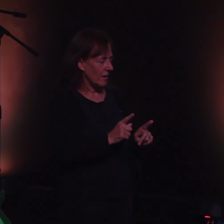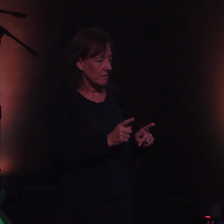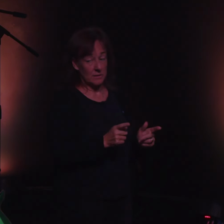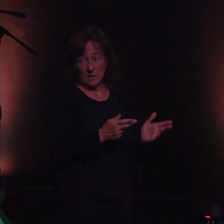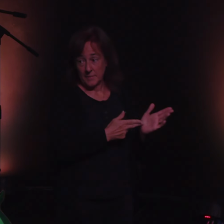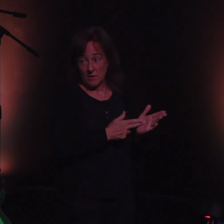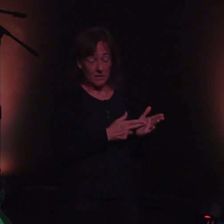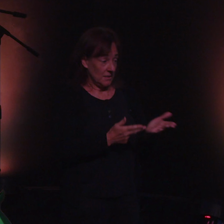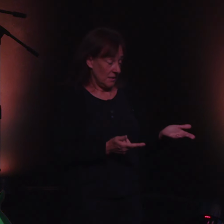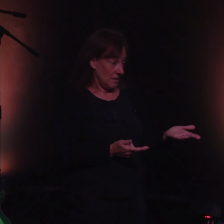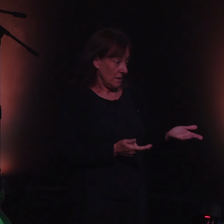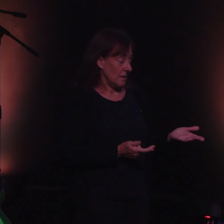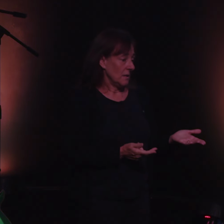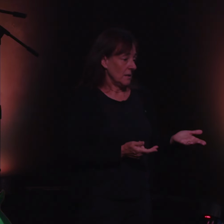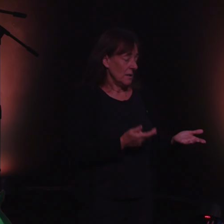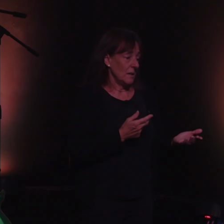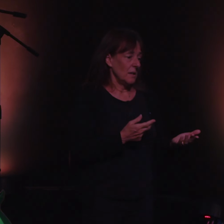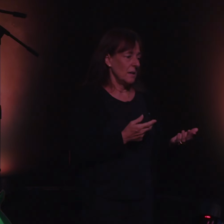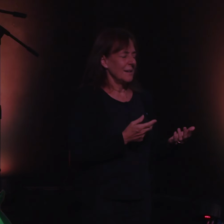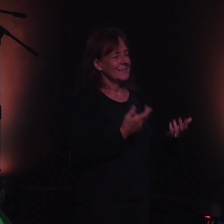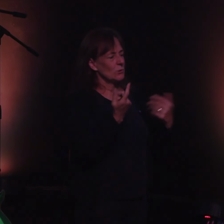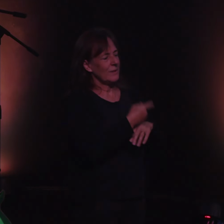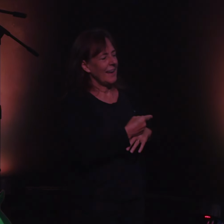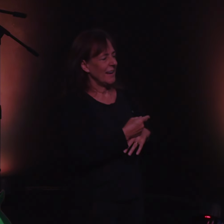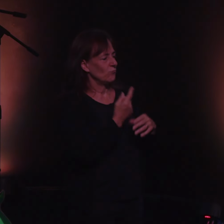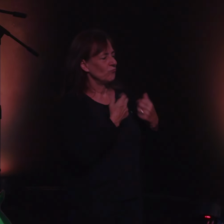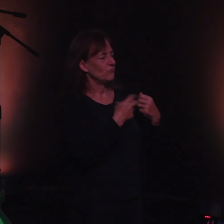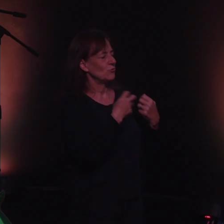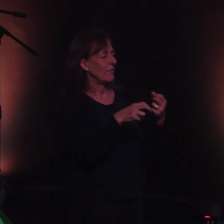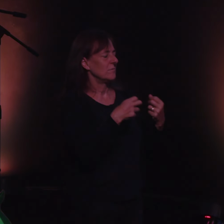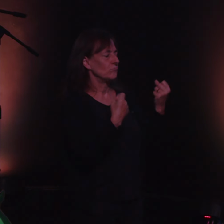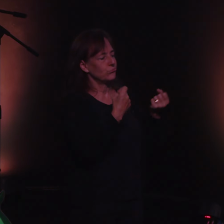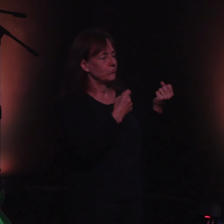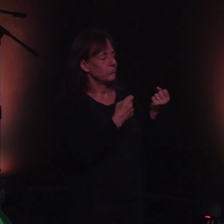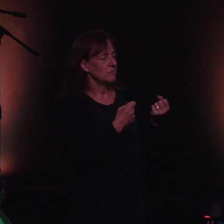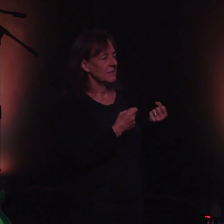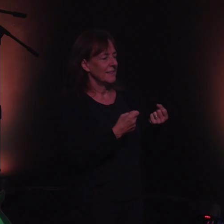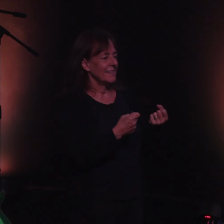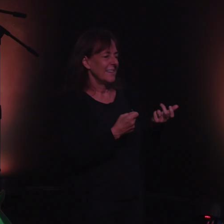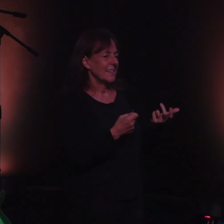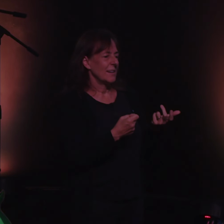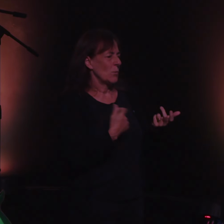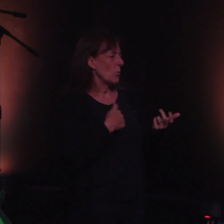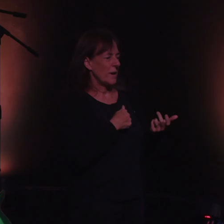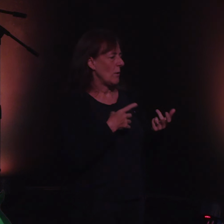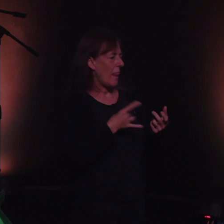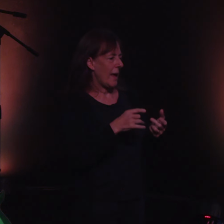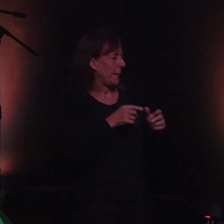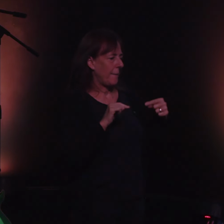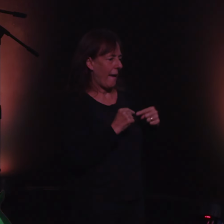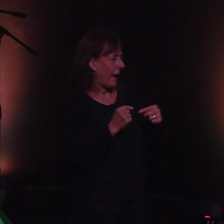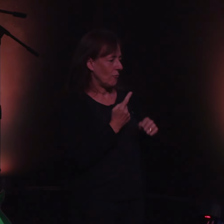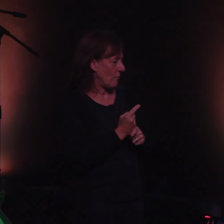honest. We try our hardest to stay away from pain. It's kind of bred in us. We don't like pain. We don't want to